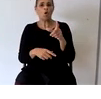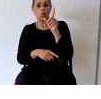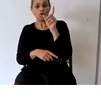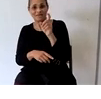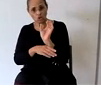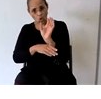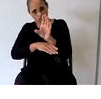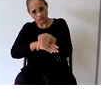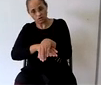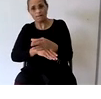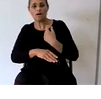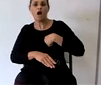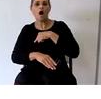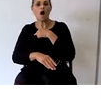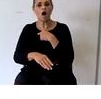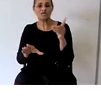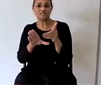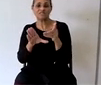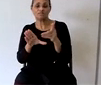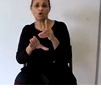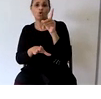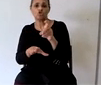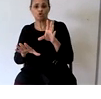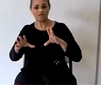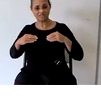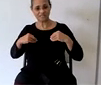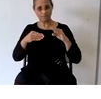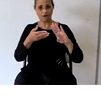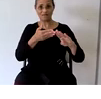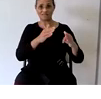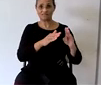our disability in order to be accepted by society.